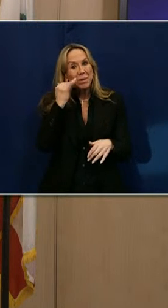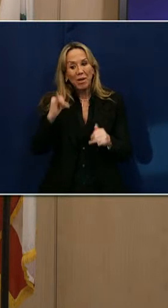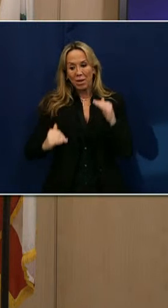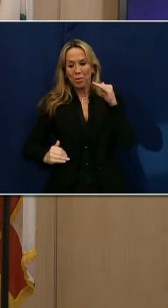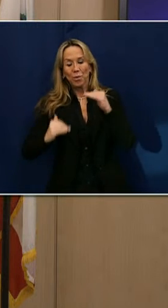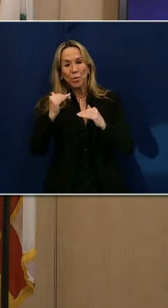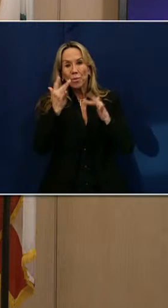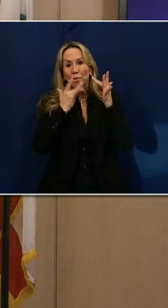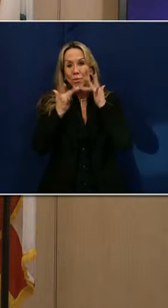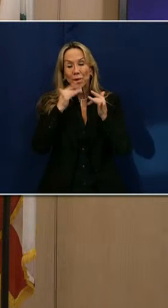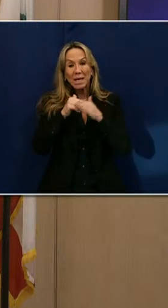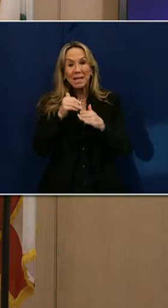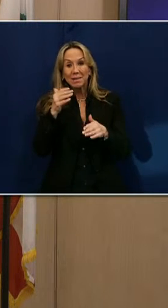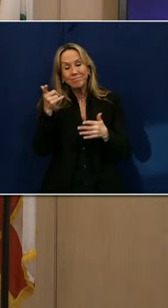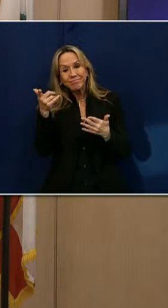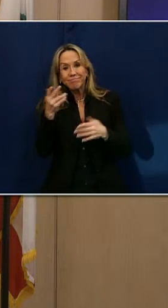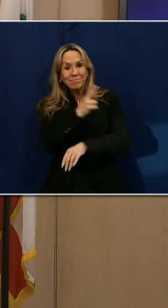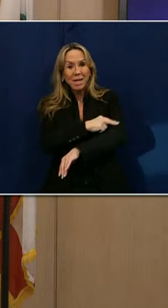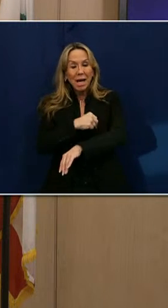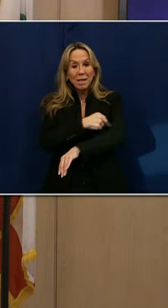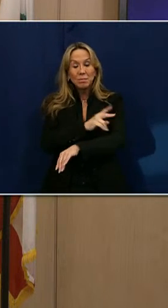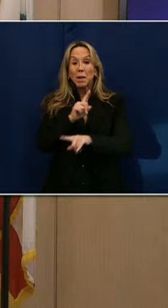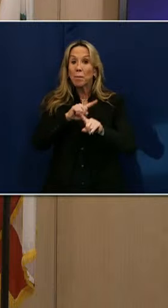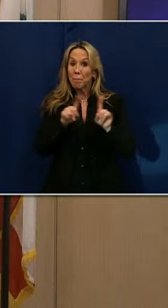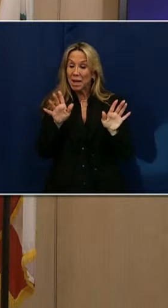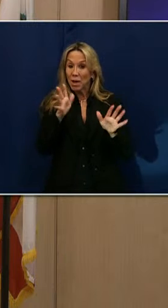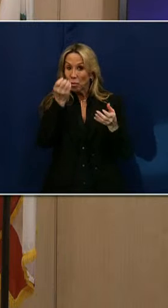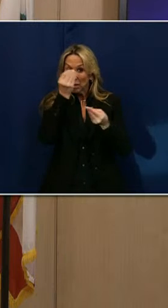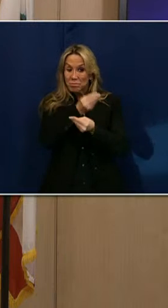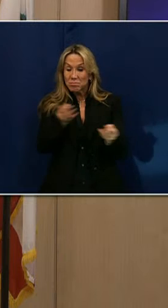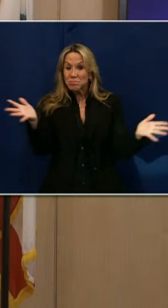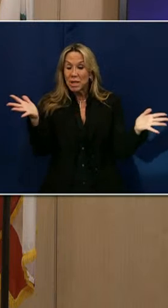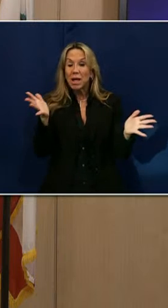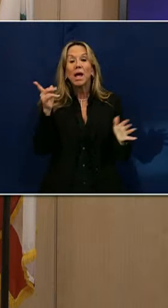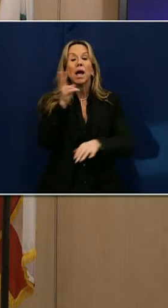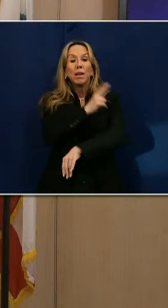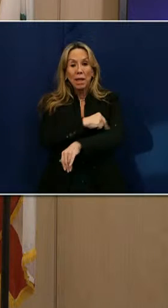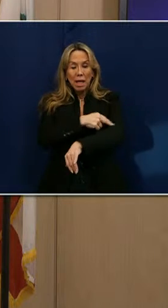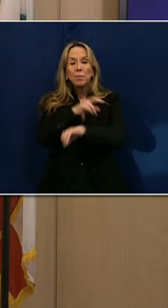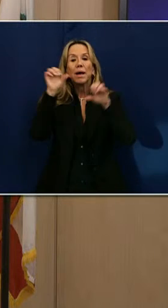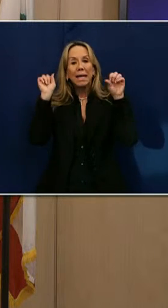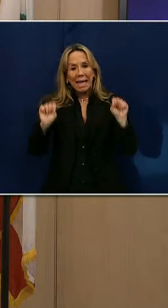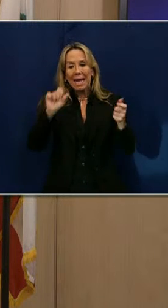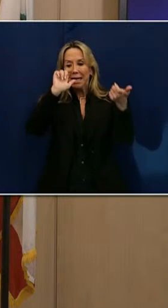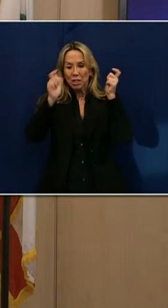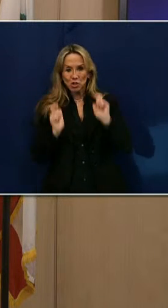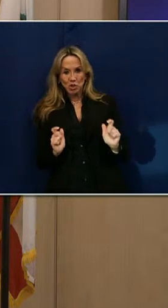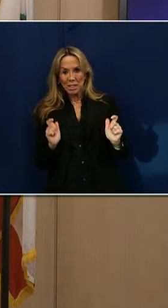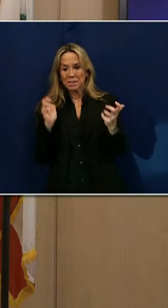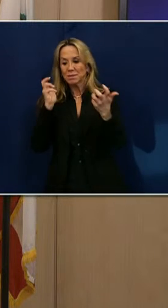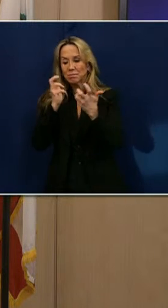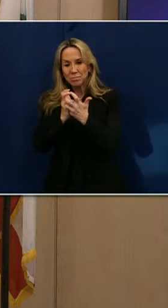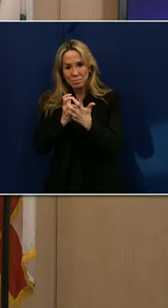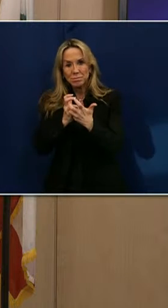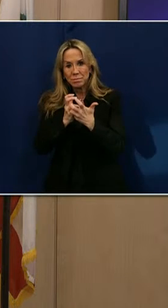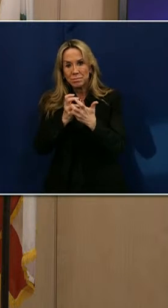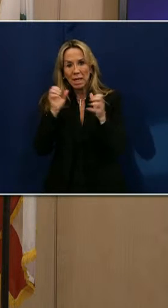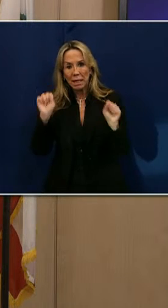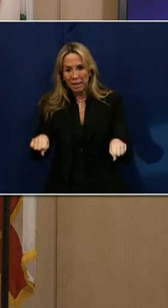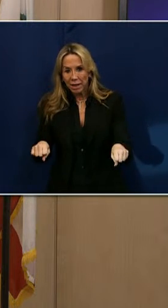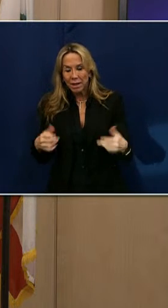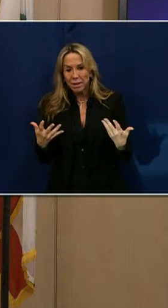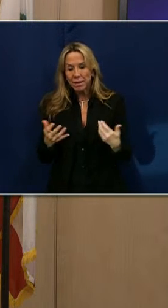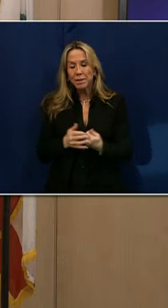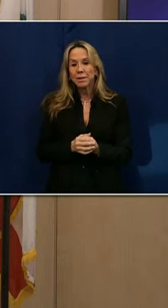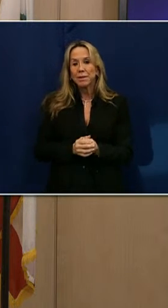the great thing for the public to know is that the hospital is able to adjust and adapt. And